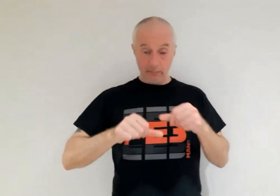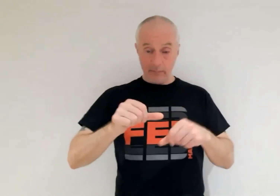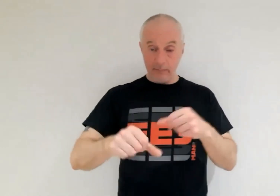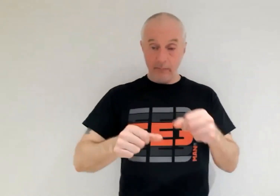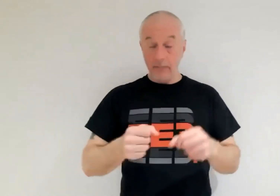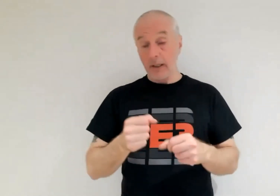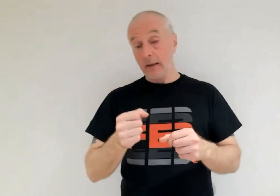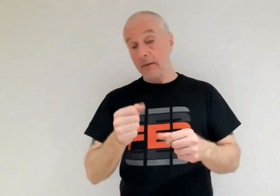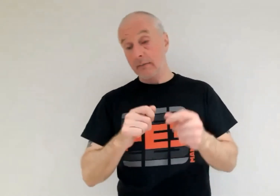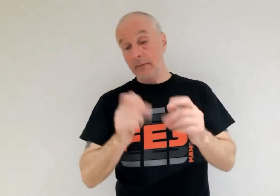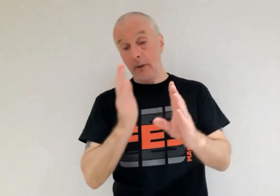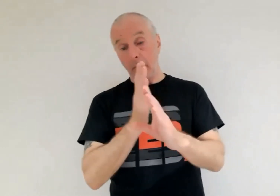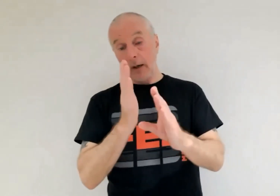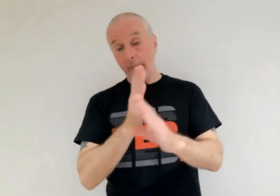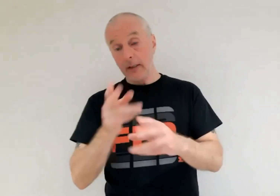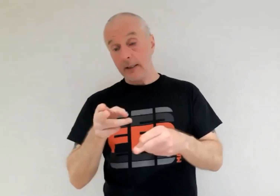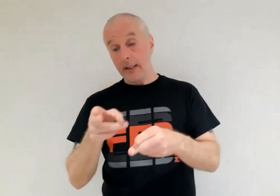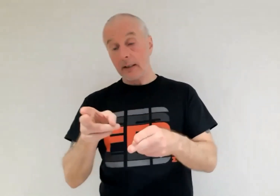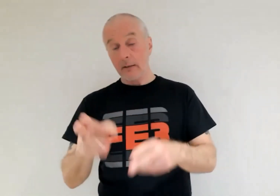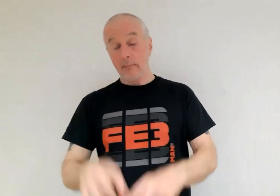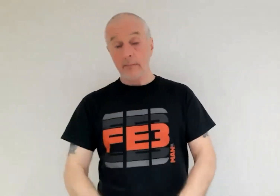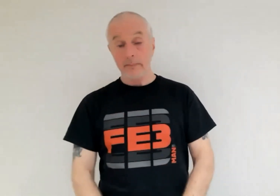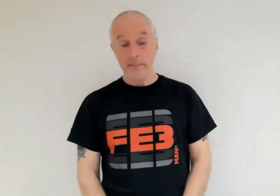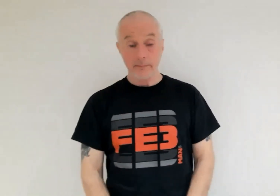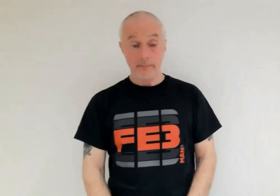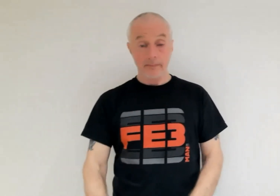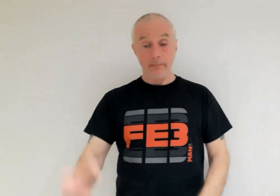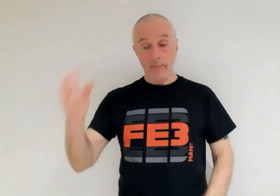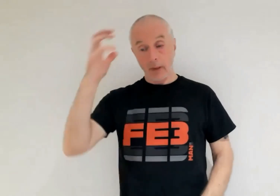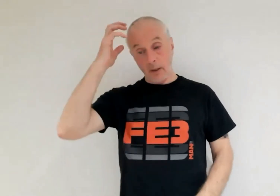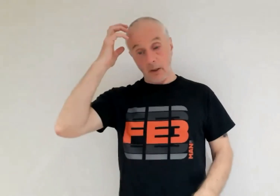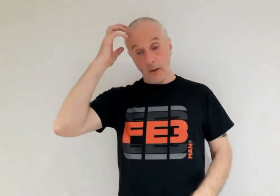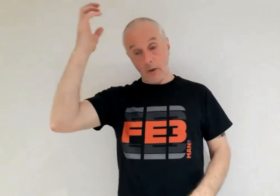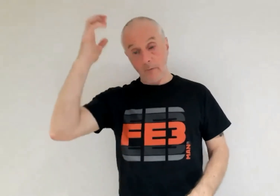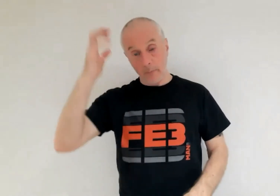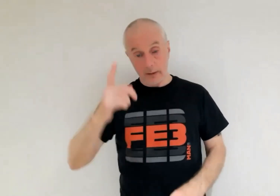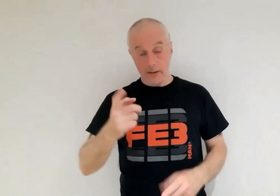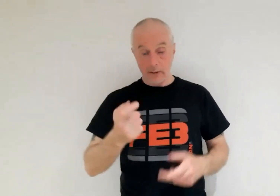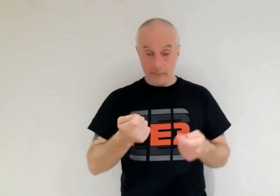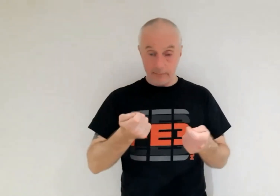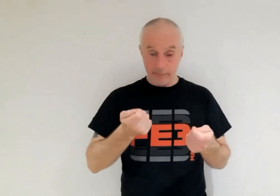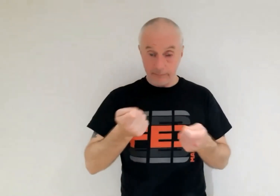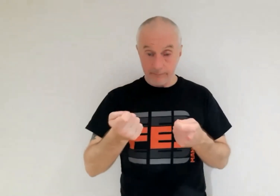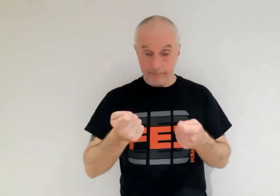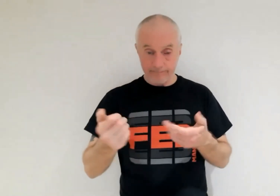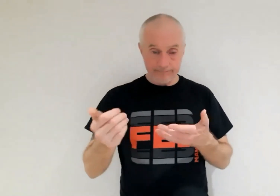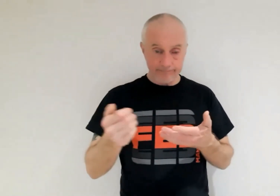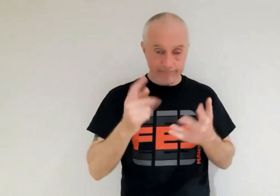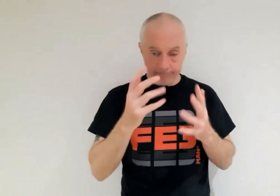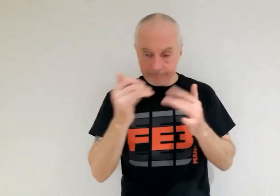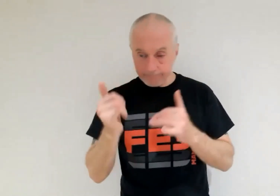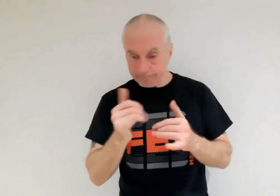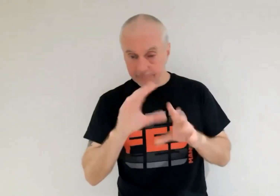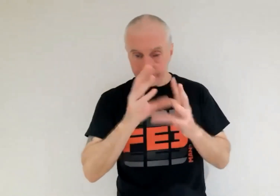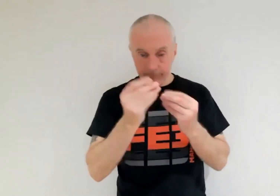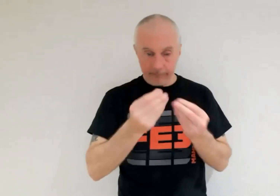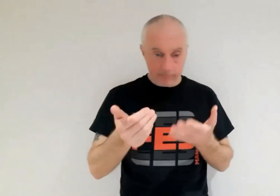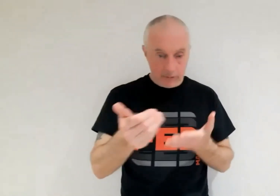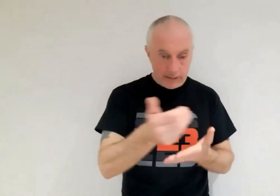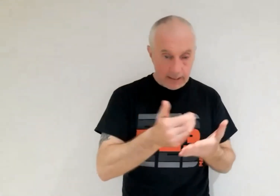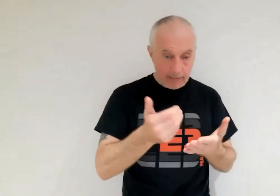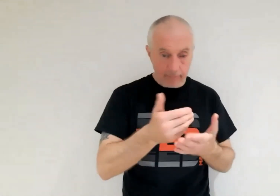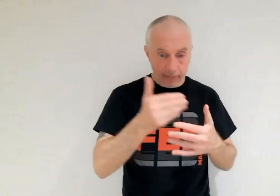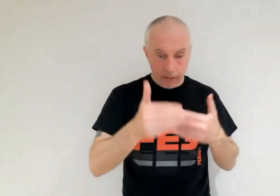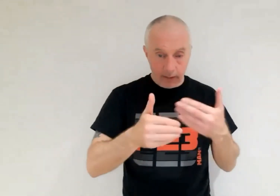system. And the government asked HSE, how do we do this safely, and thus